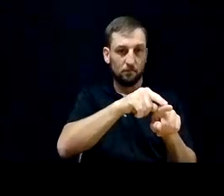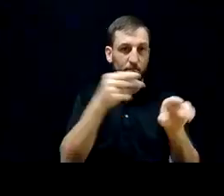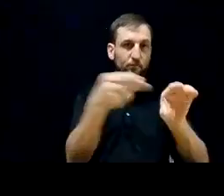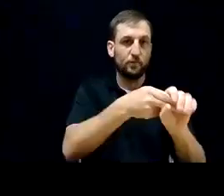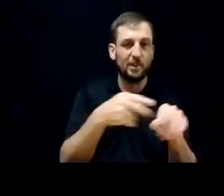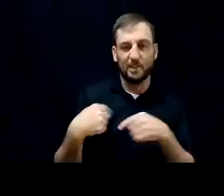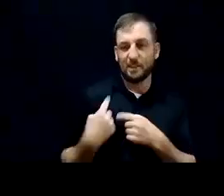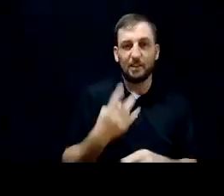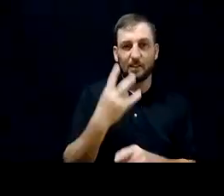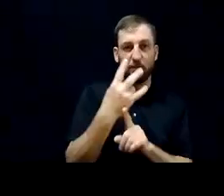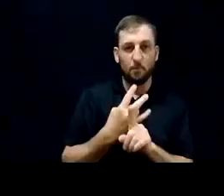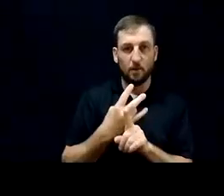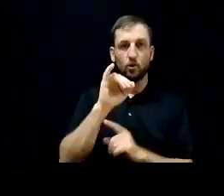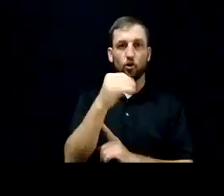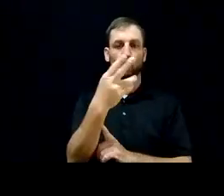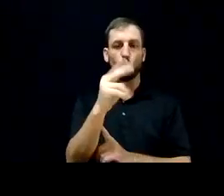Johnny Manella.